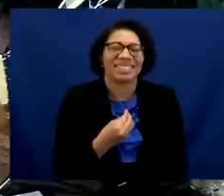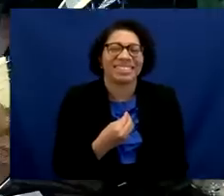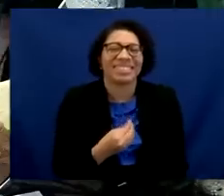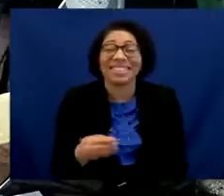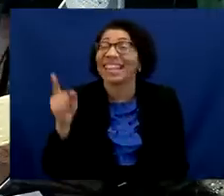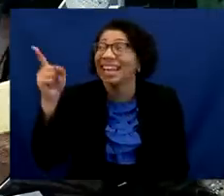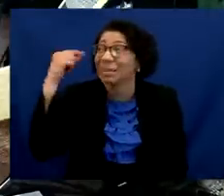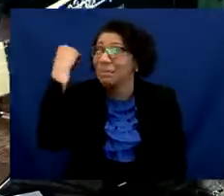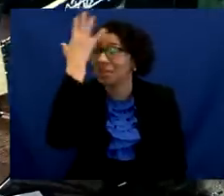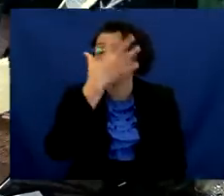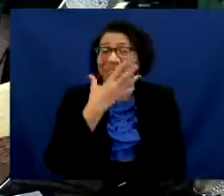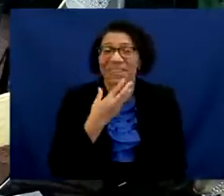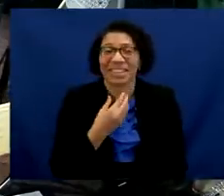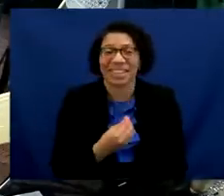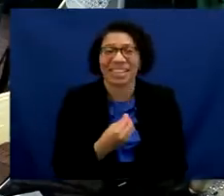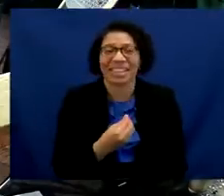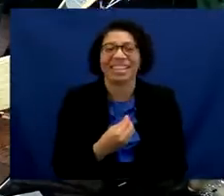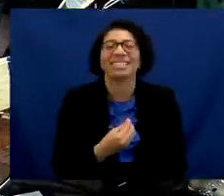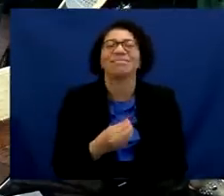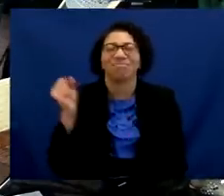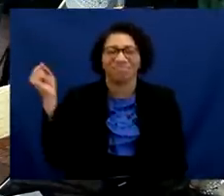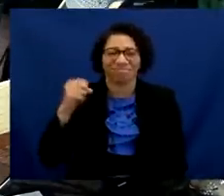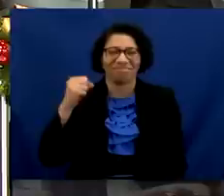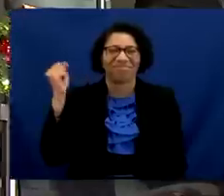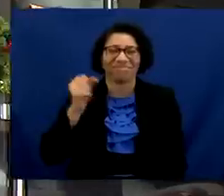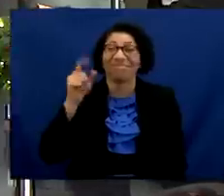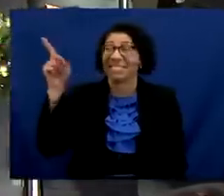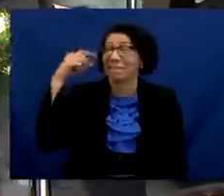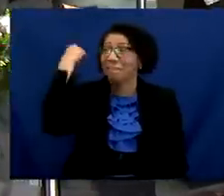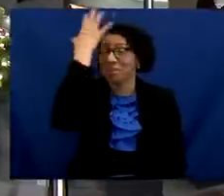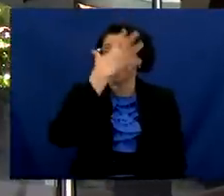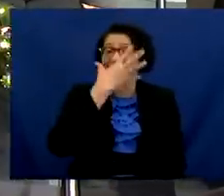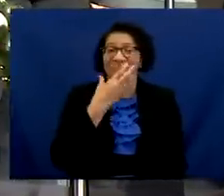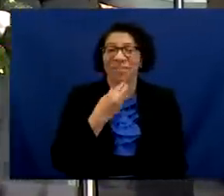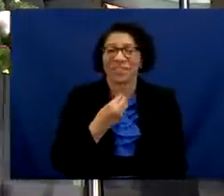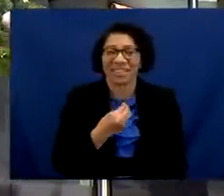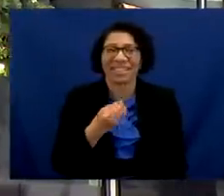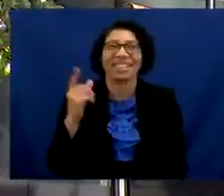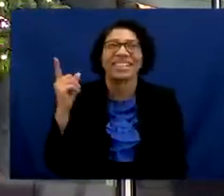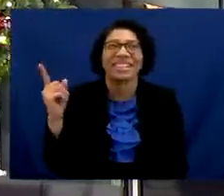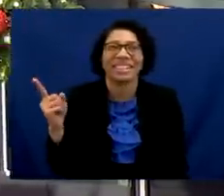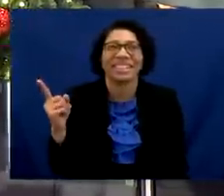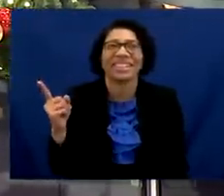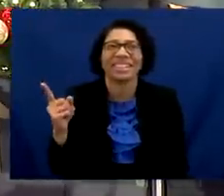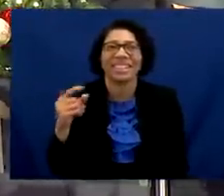he beautiful? Say, isn't he beautiful? Say, isn't he beautiful?